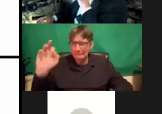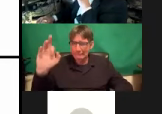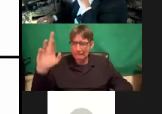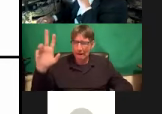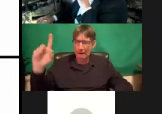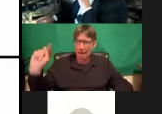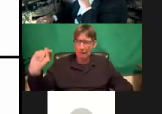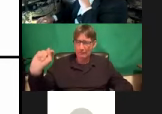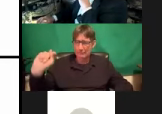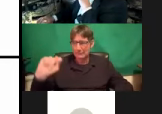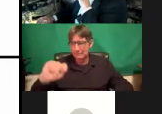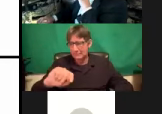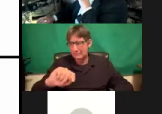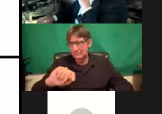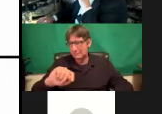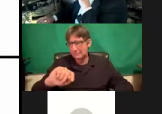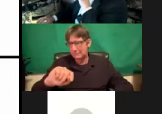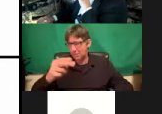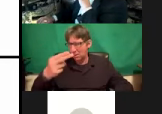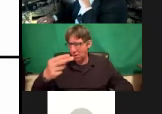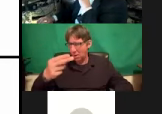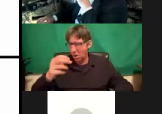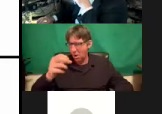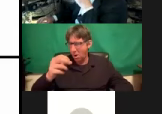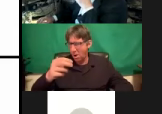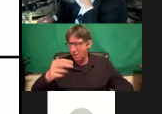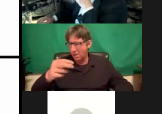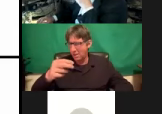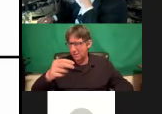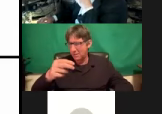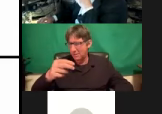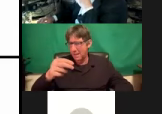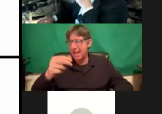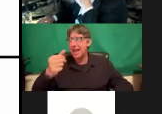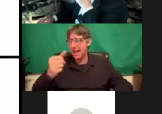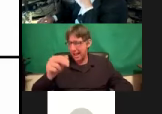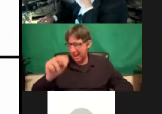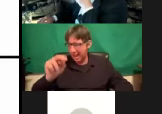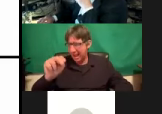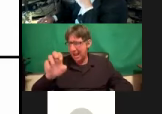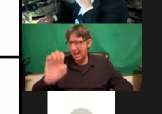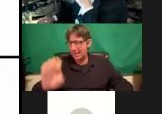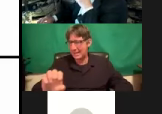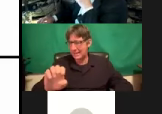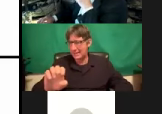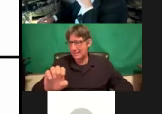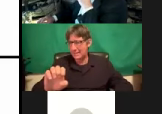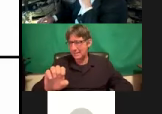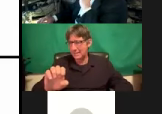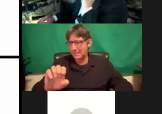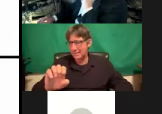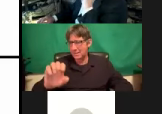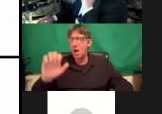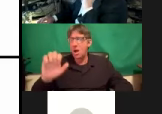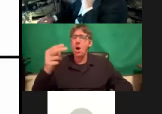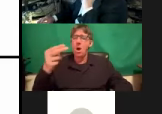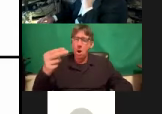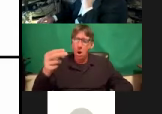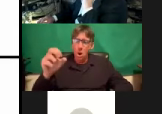Hello? Hello, we can hear you. Hi, thanks. Yep. Hi, I'm also going to talk about the